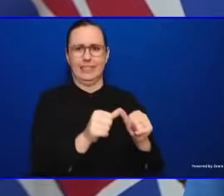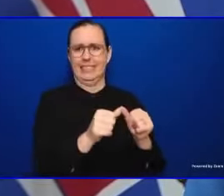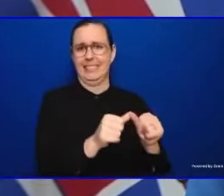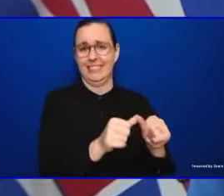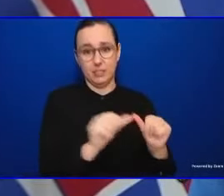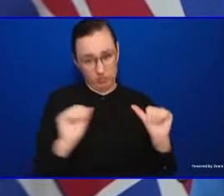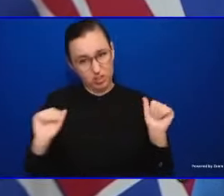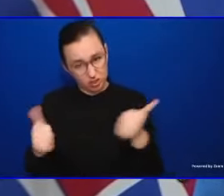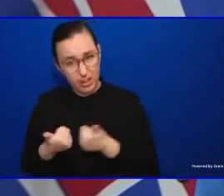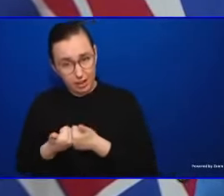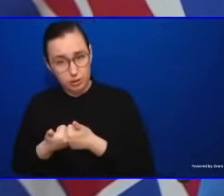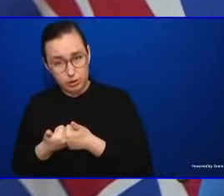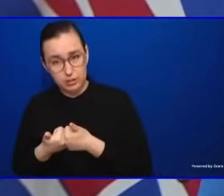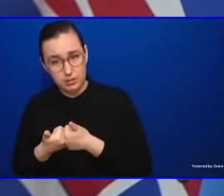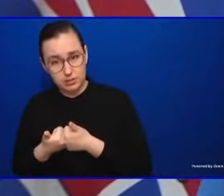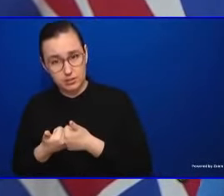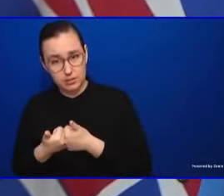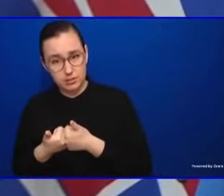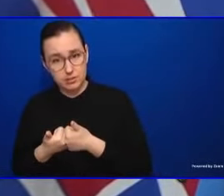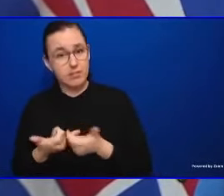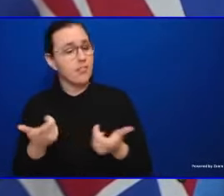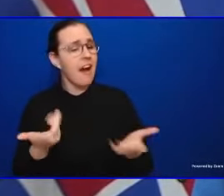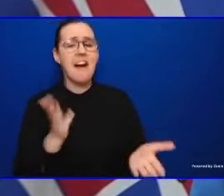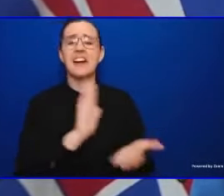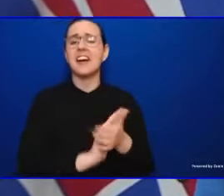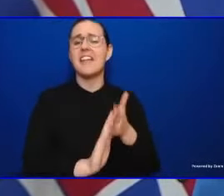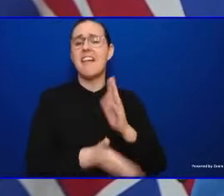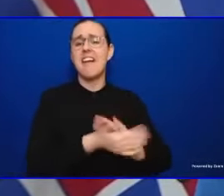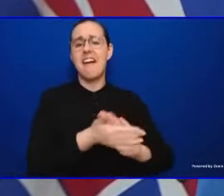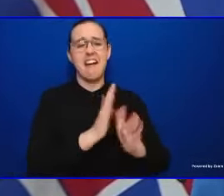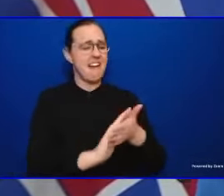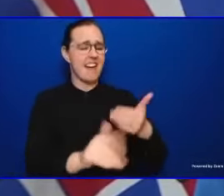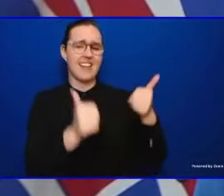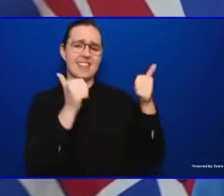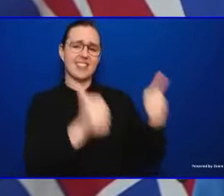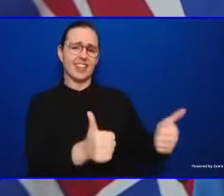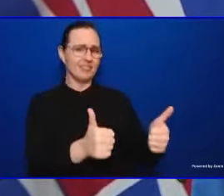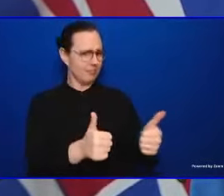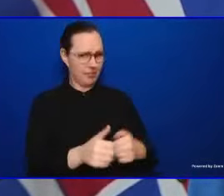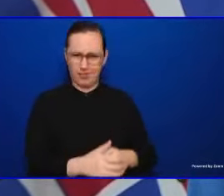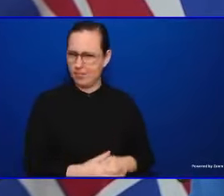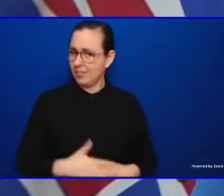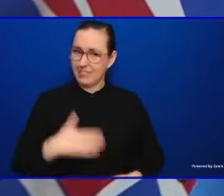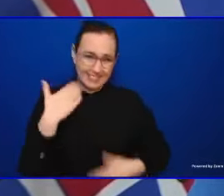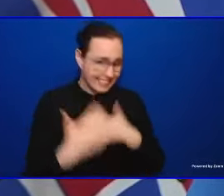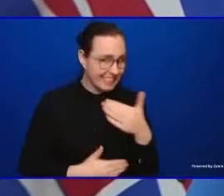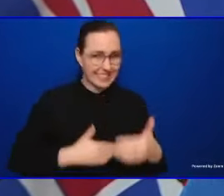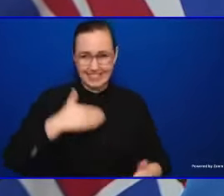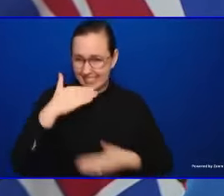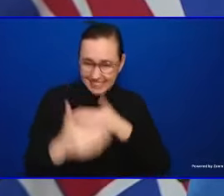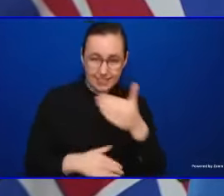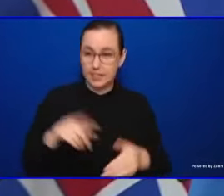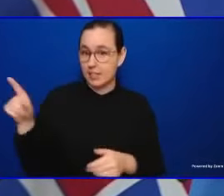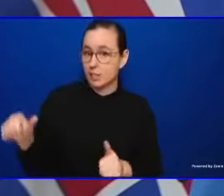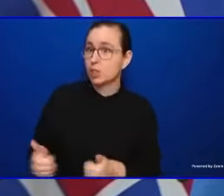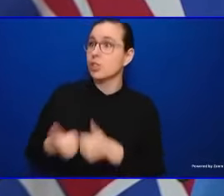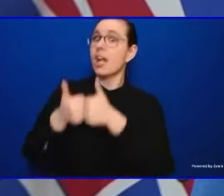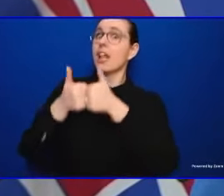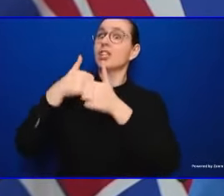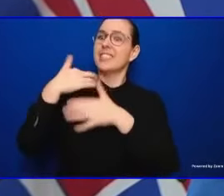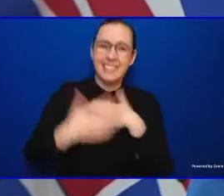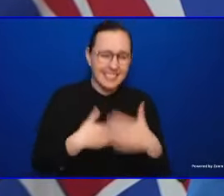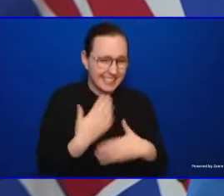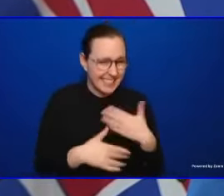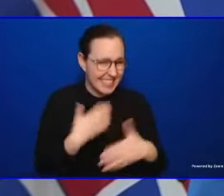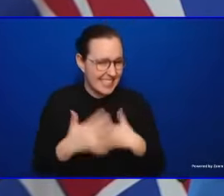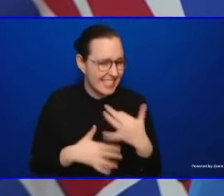to meet the many challenges in this pandemic. And our ongoing work together will help ensure that students have safe